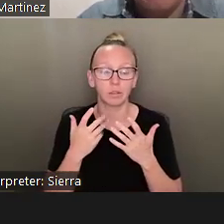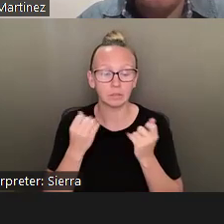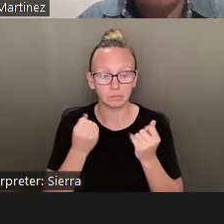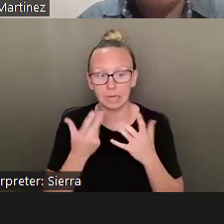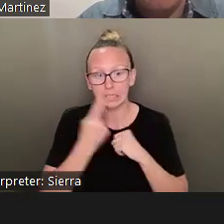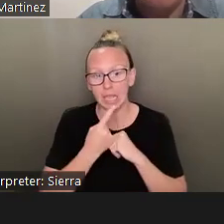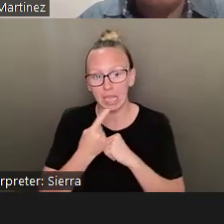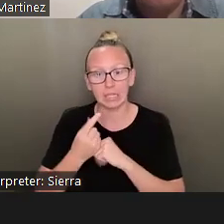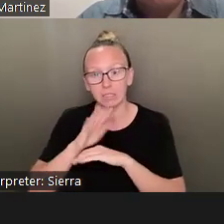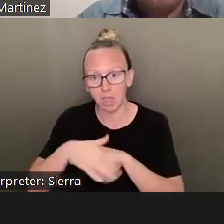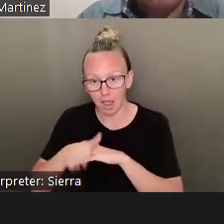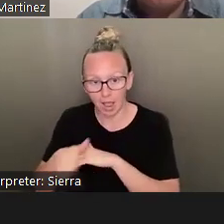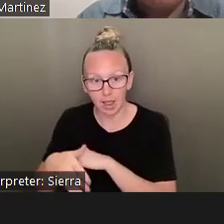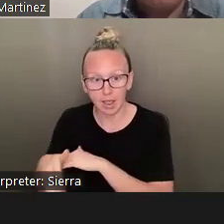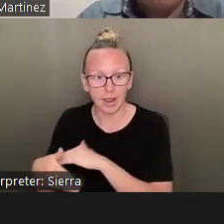days and nights over nights,